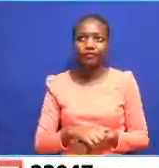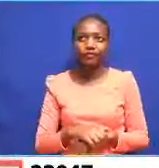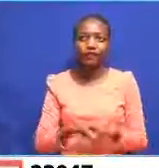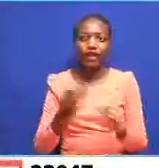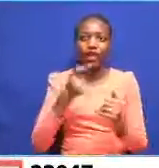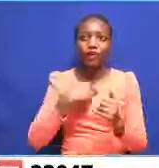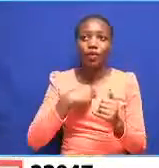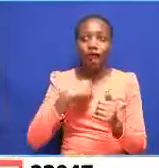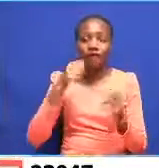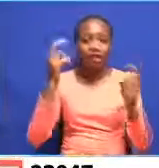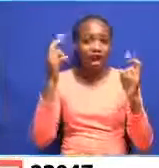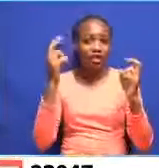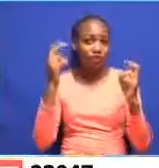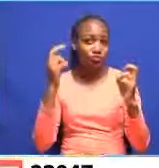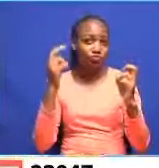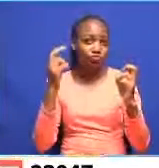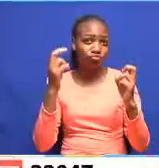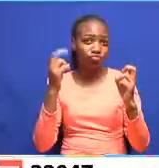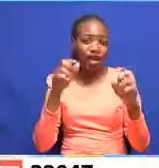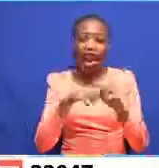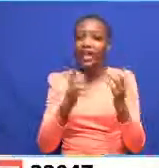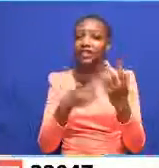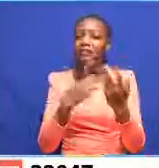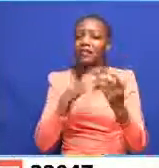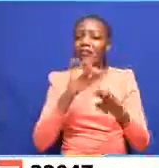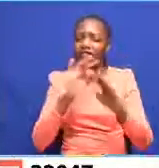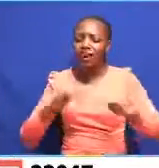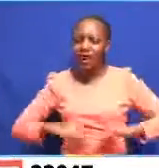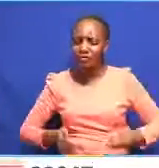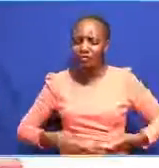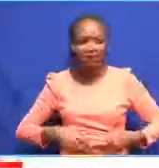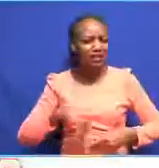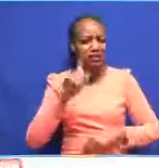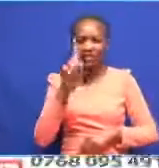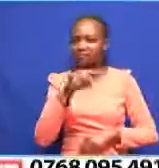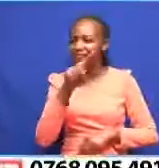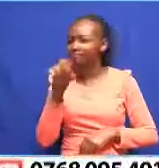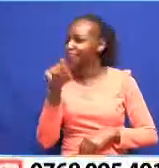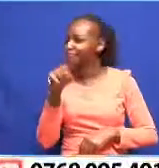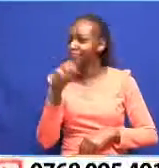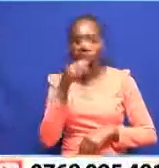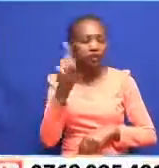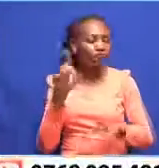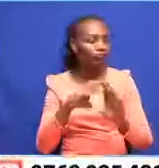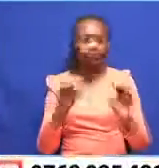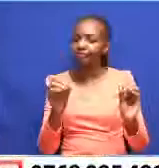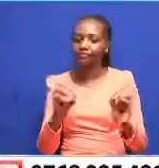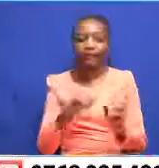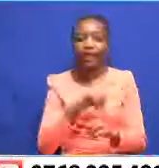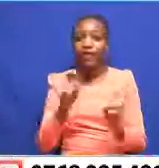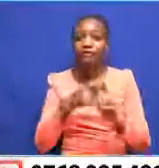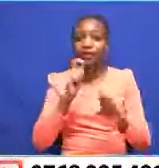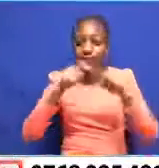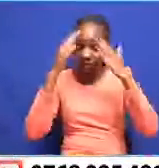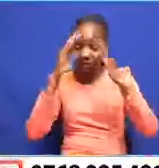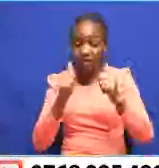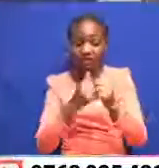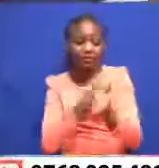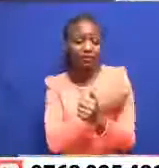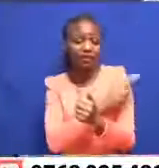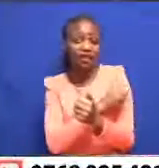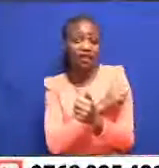has been found to be inaccurate, especially when we look at the extrapolation in terms of our antenatal visits by the teenage